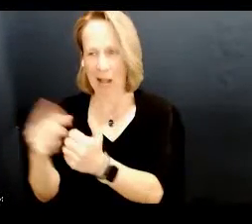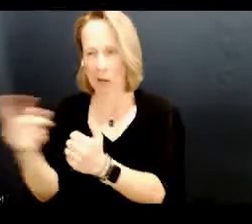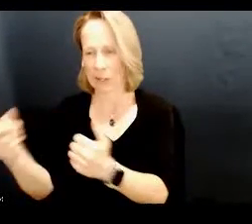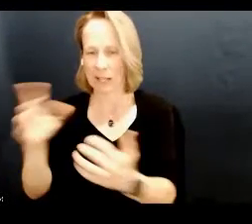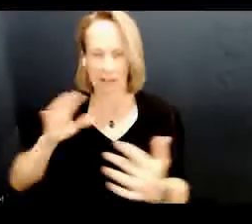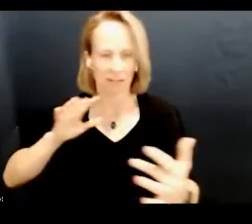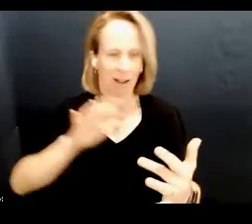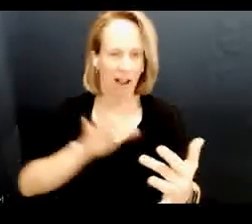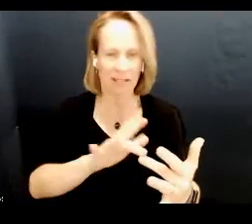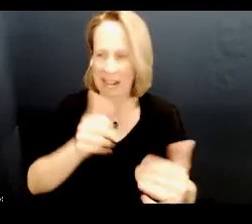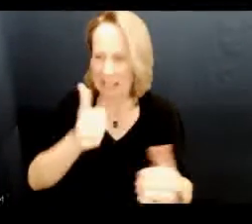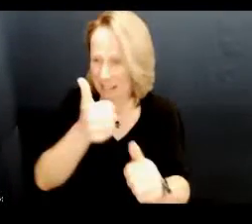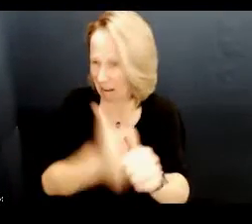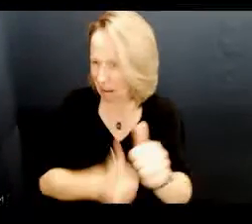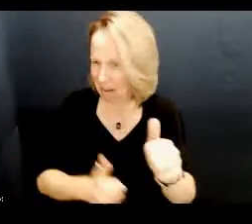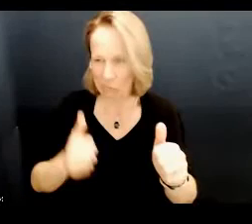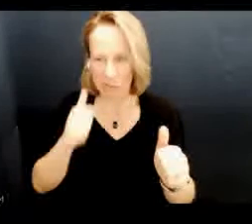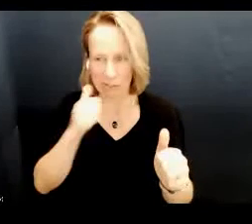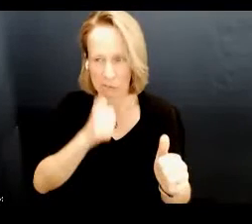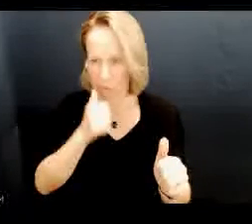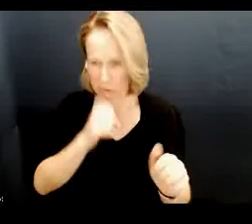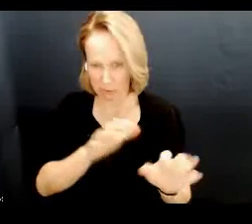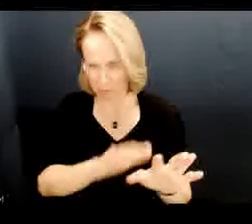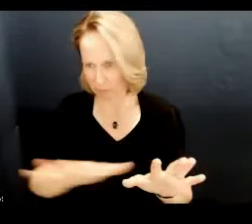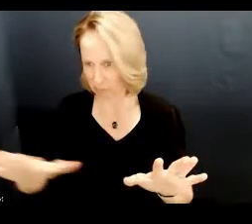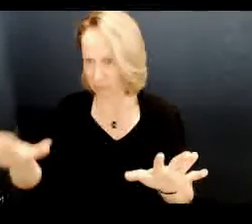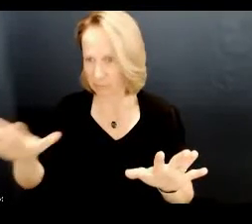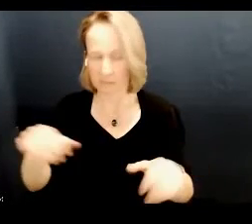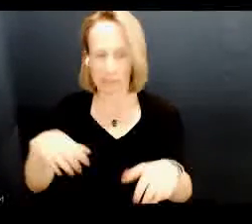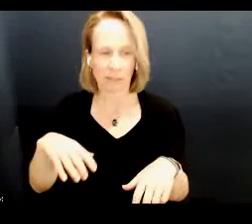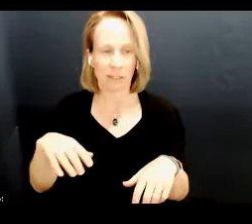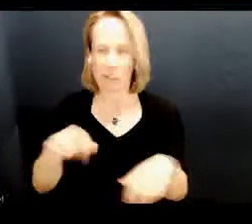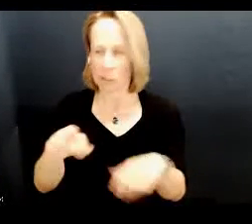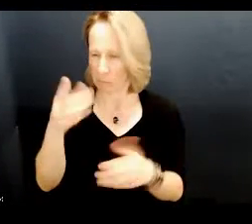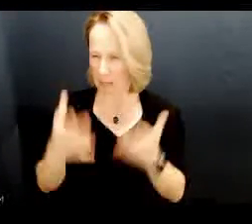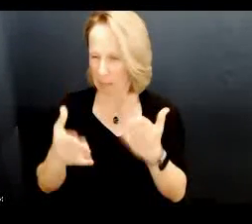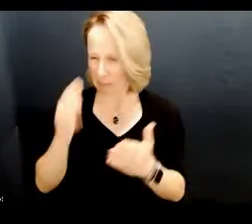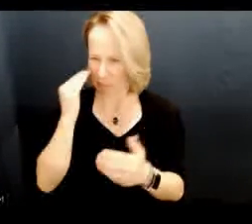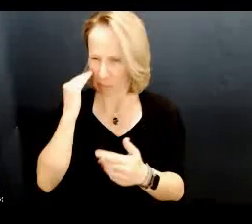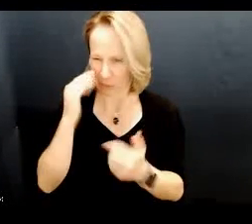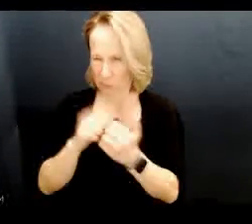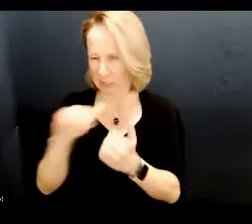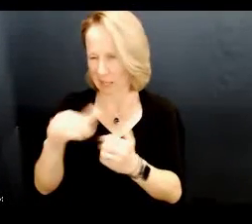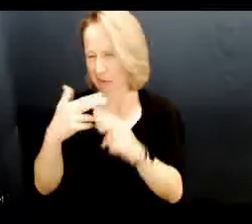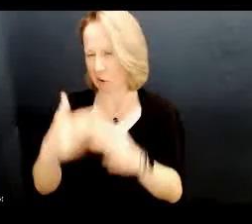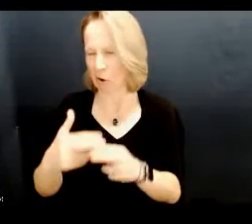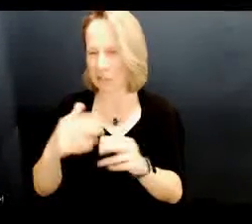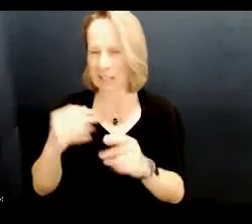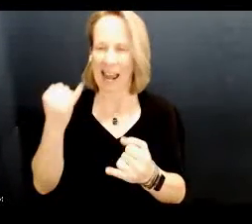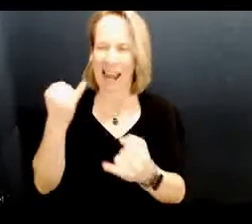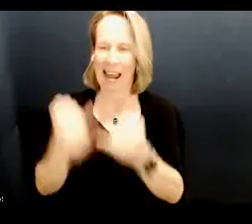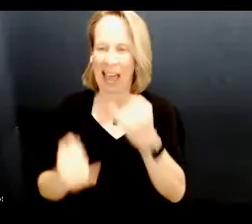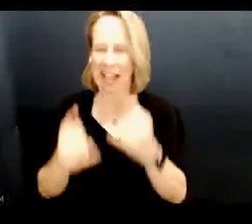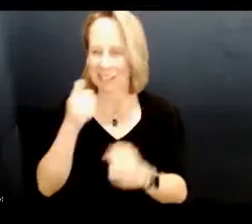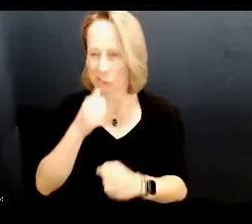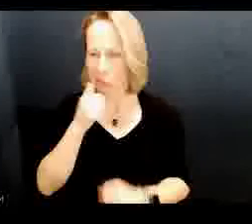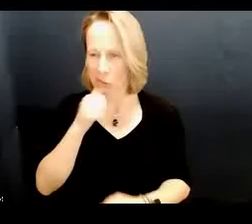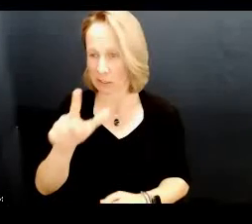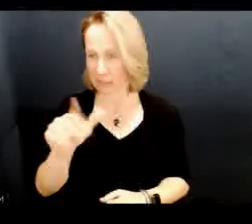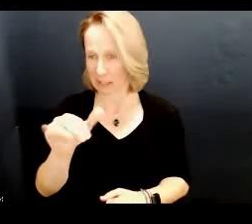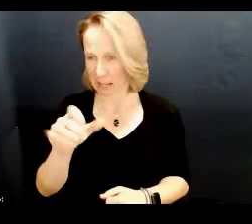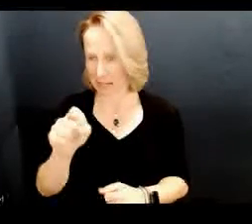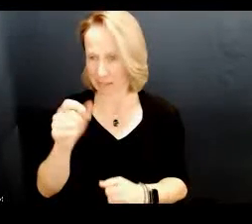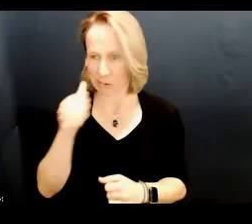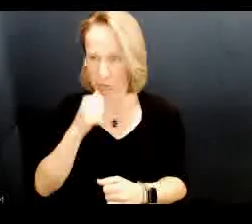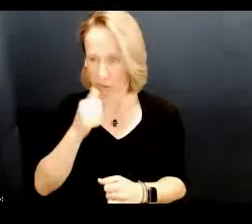attended some of our trainings in the past, you may be familiar with the last girl, but the last girl is a concept that we use to